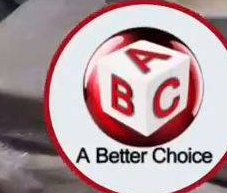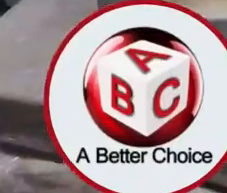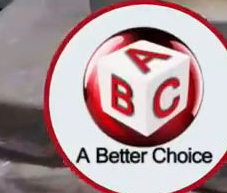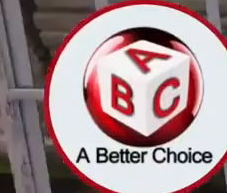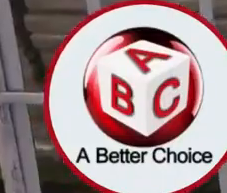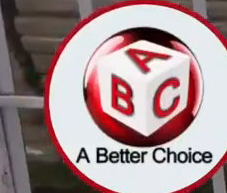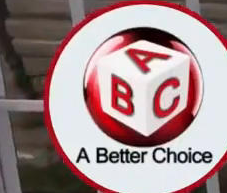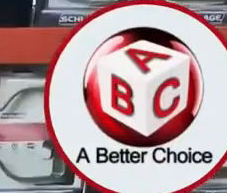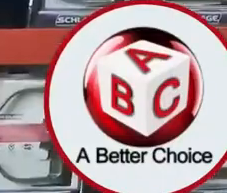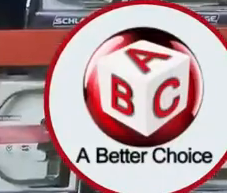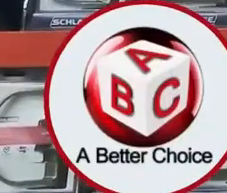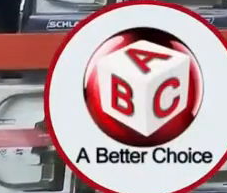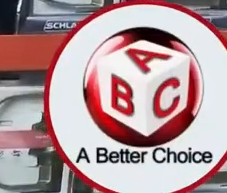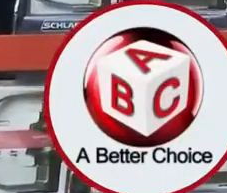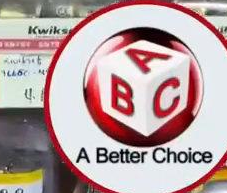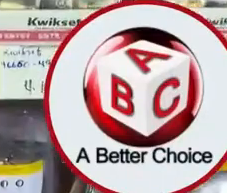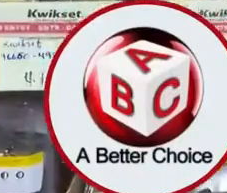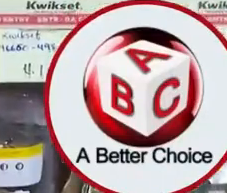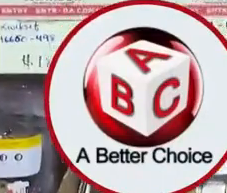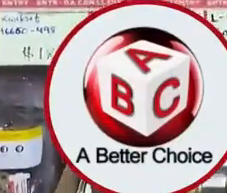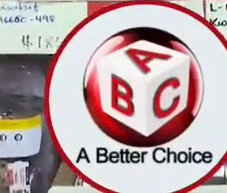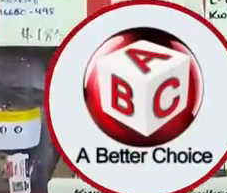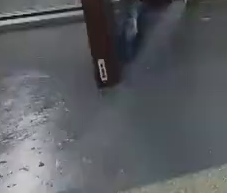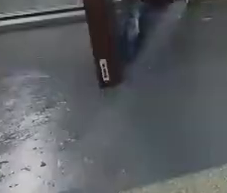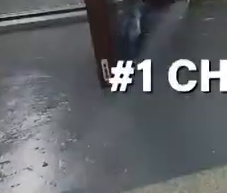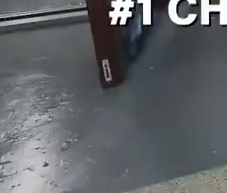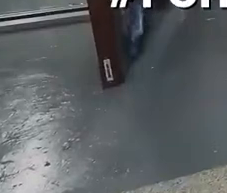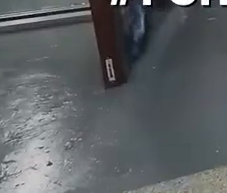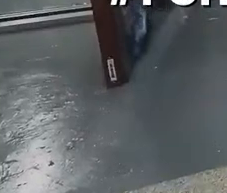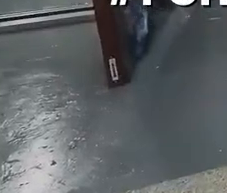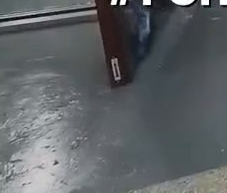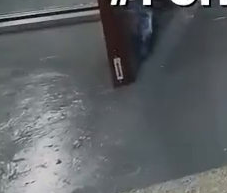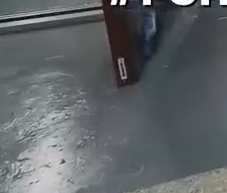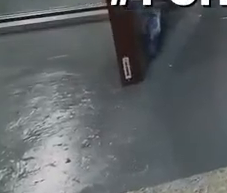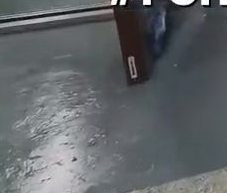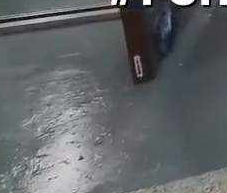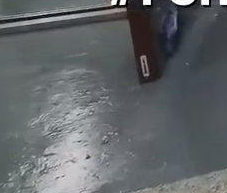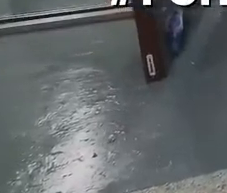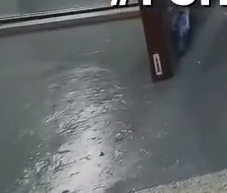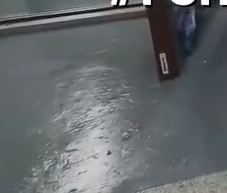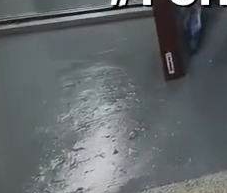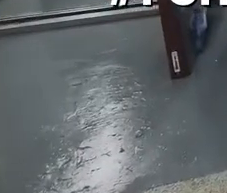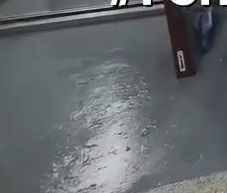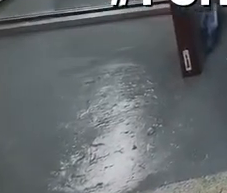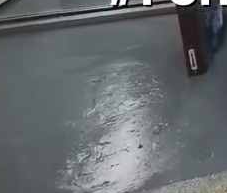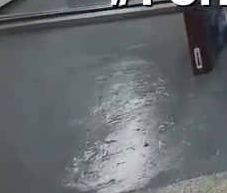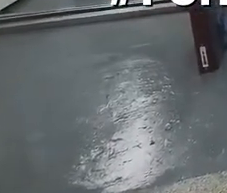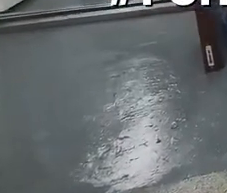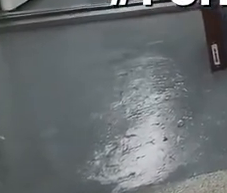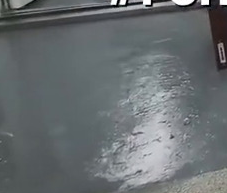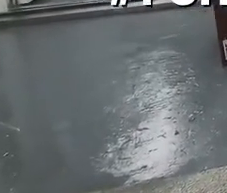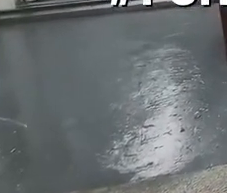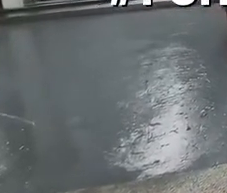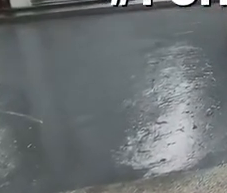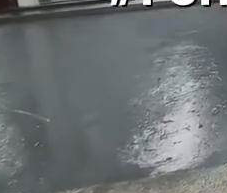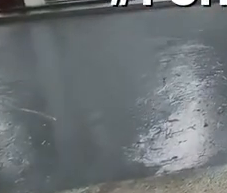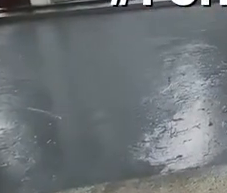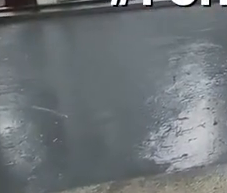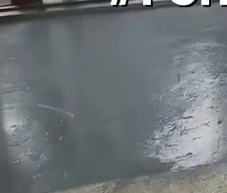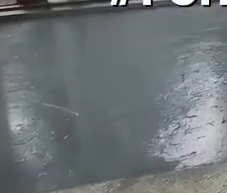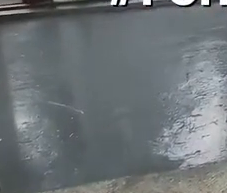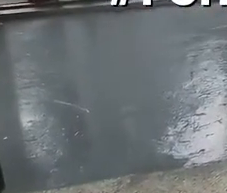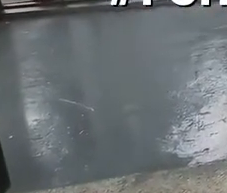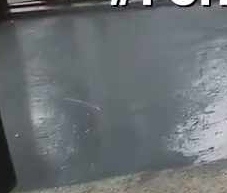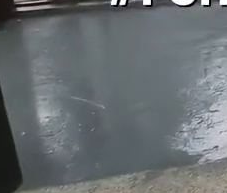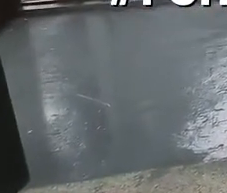steel windows. Shop for the best quality and service at ABC Doors and Windows. Visit our impressive showroom at 1 Chanka Trace,